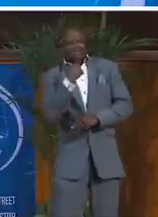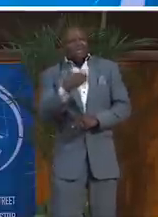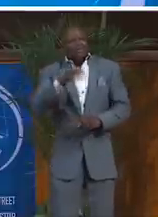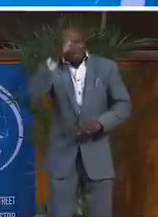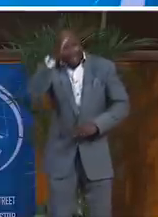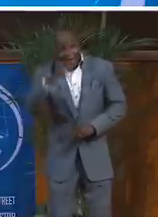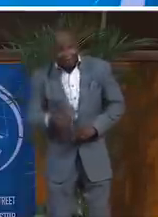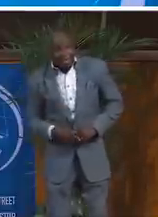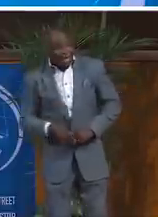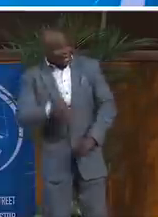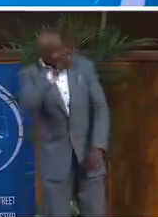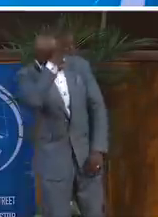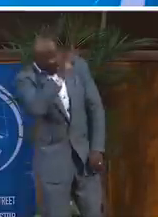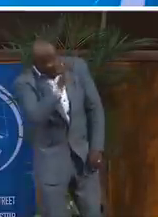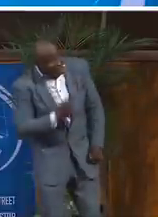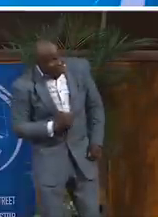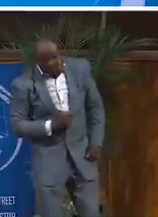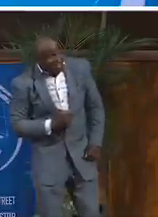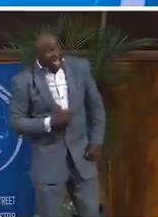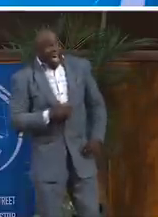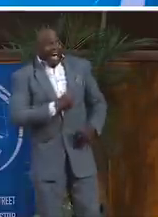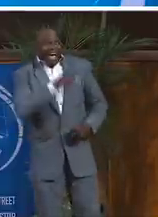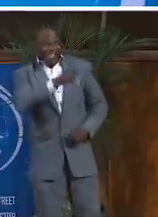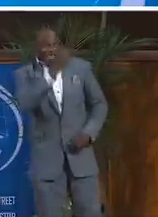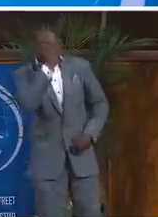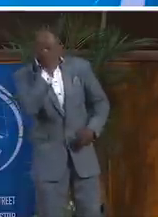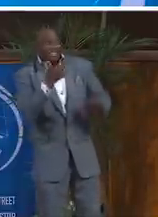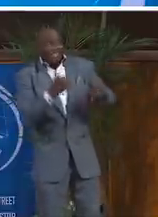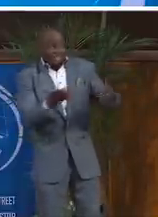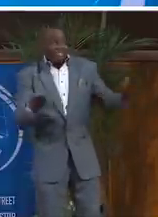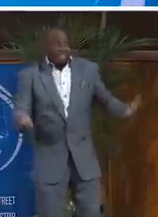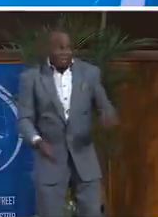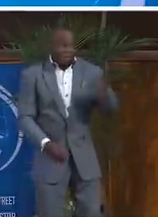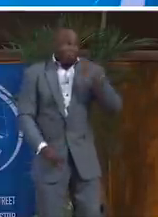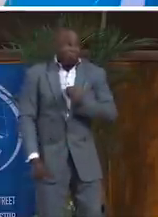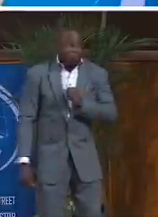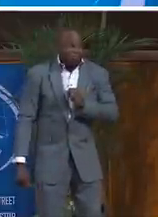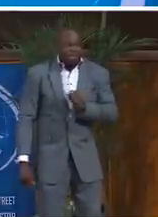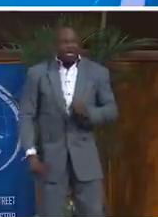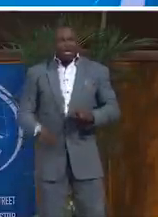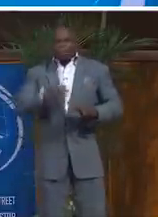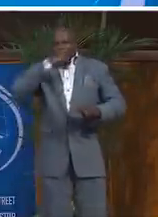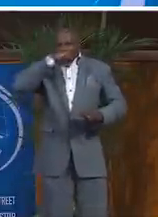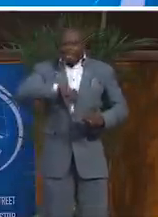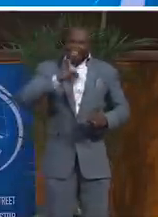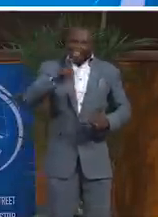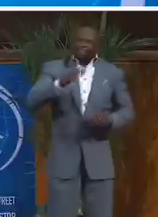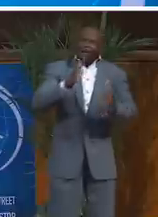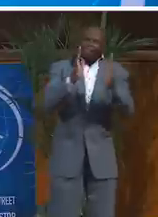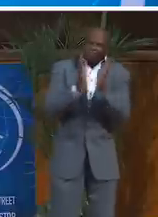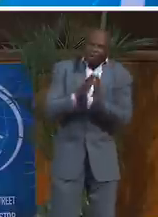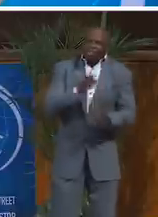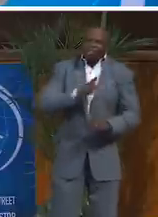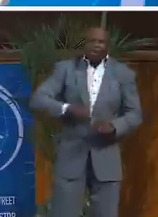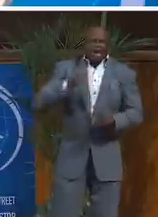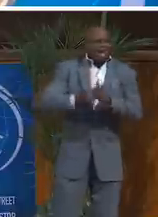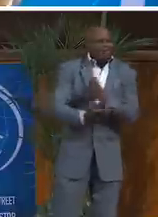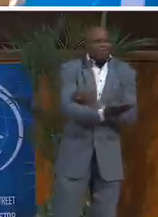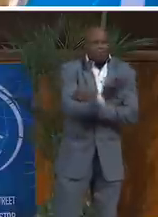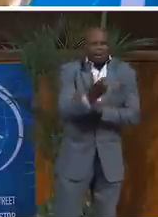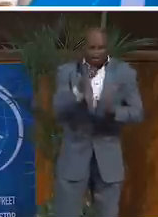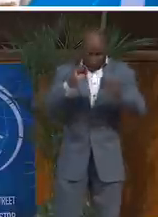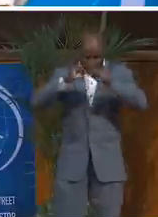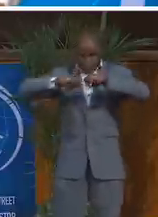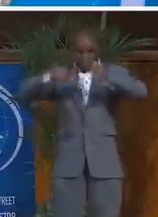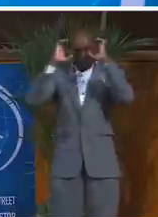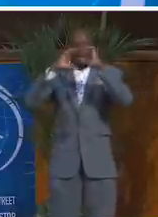me: Dad, I just need to know you're still here. And beloved, that's my prayer to the Lord. Every morning I wake up